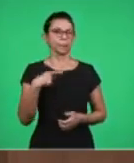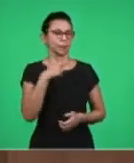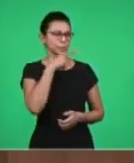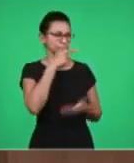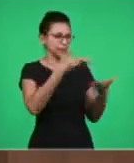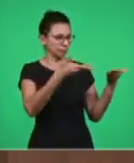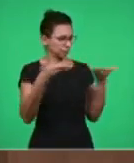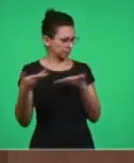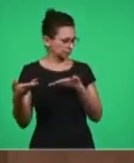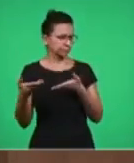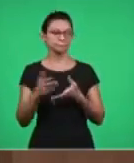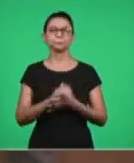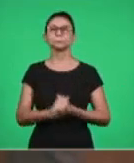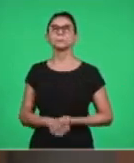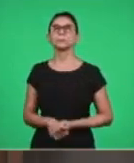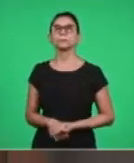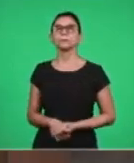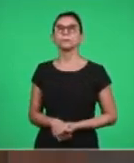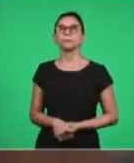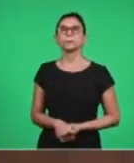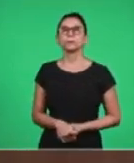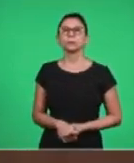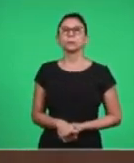begin the topic here.